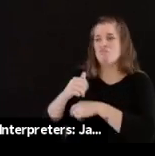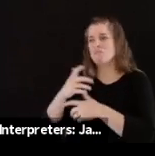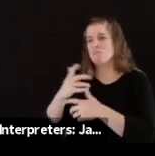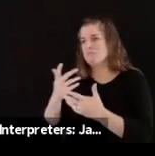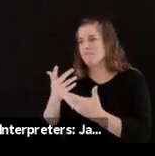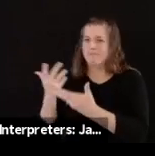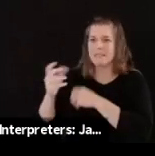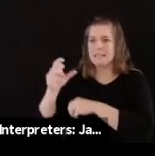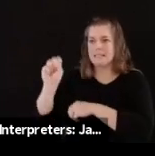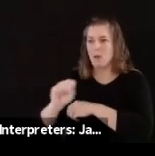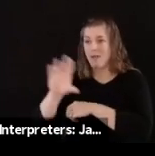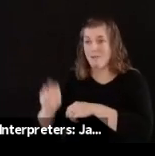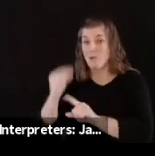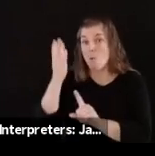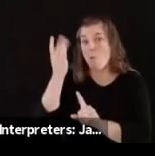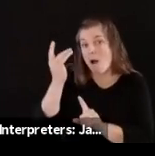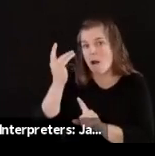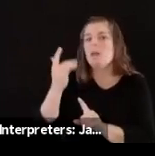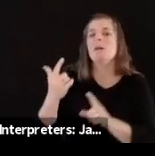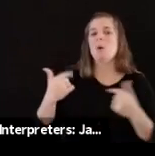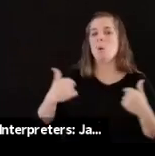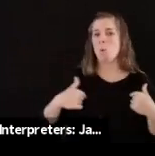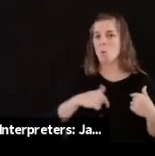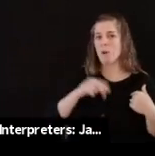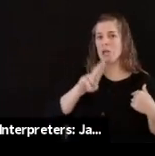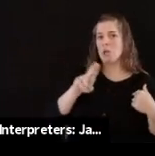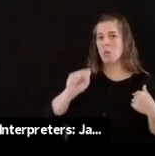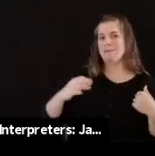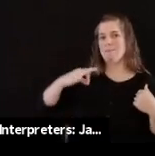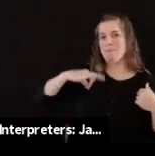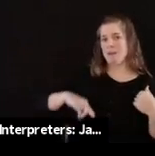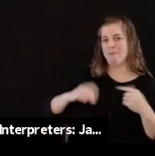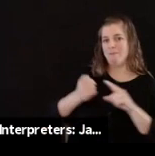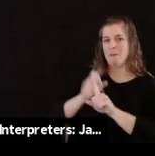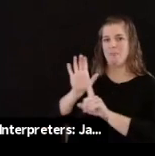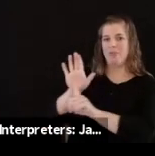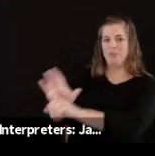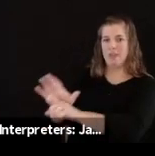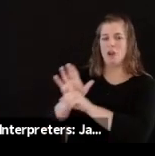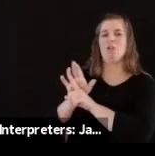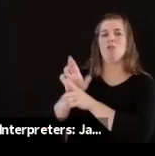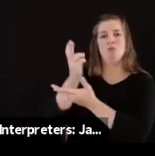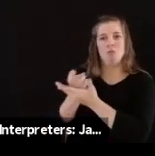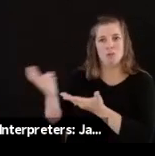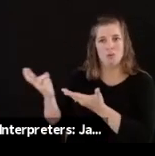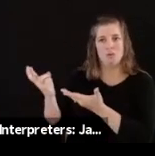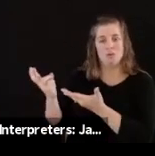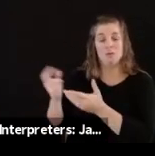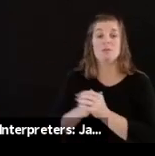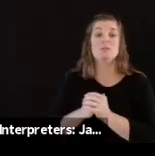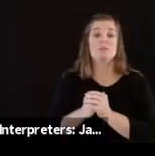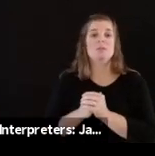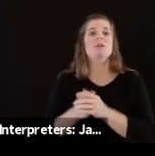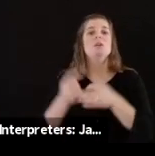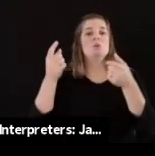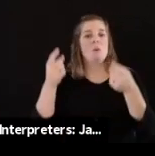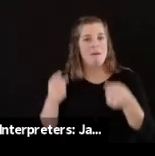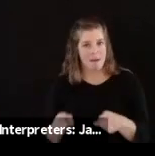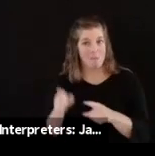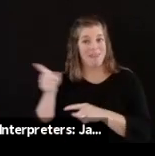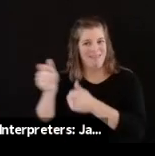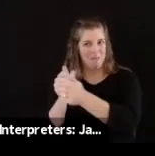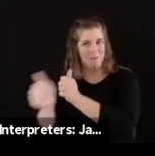benefited from its resources. So in 1976, the South African government passed a new law, which required that